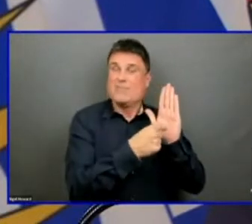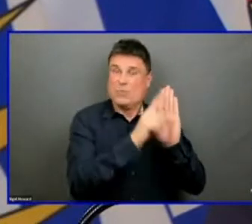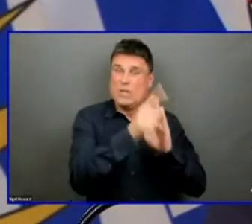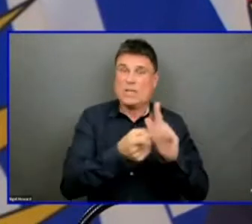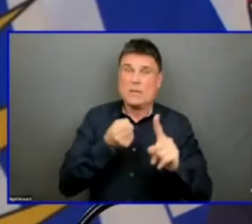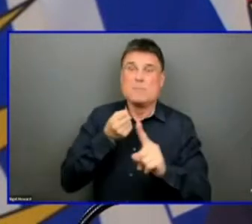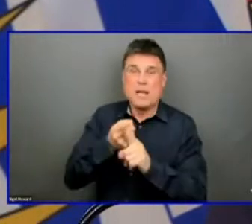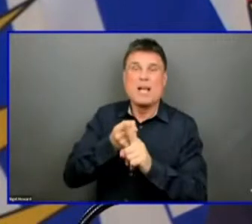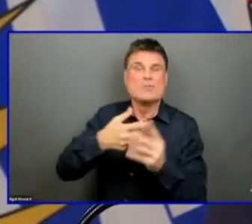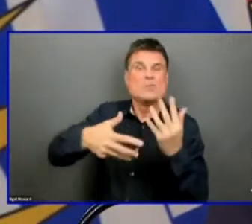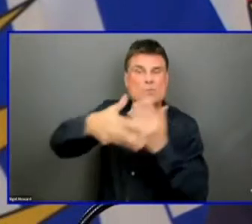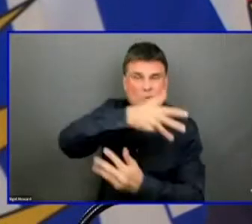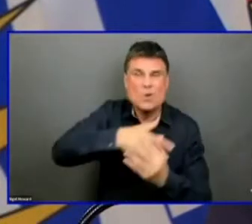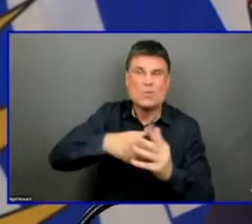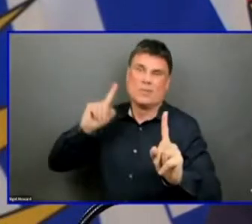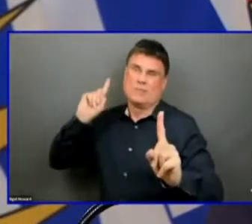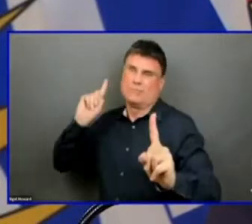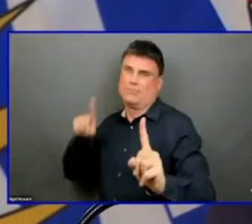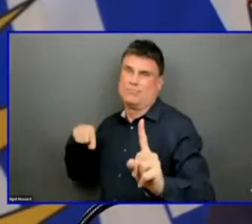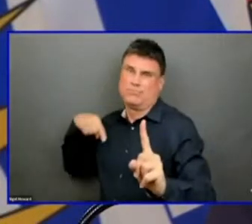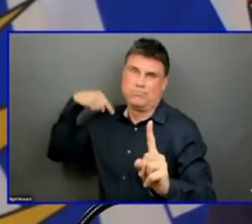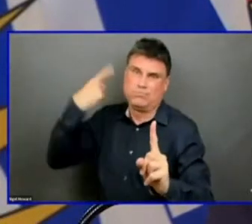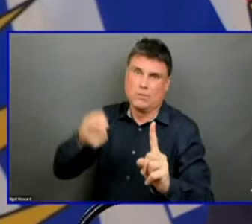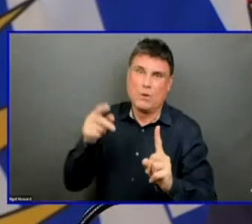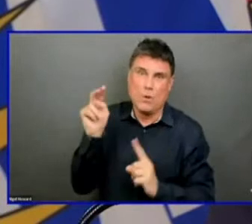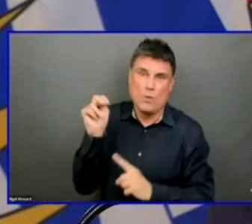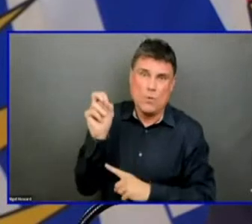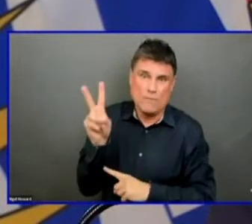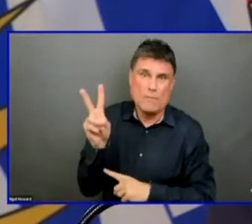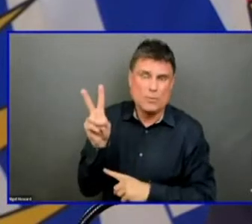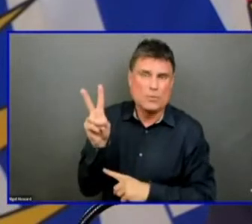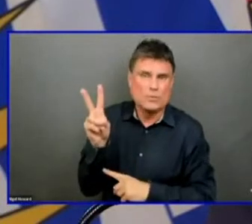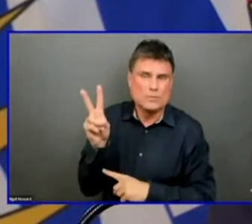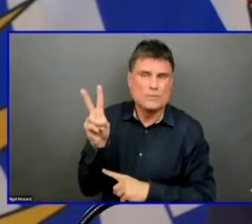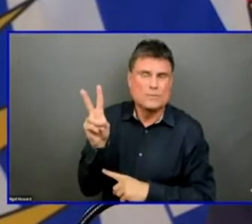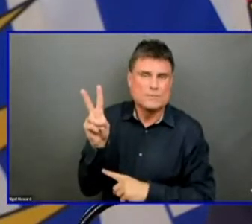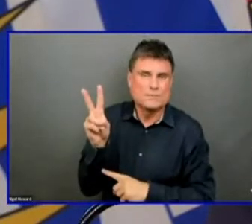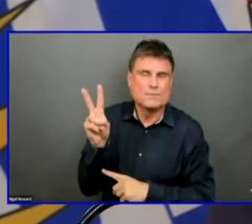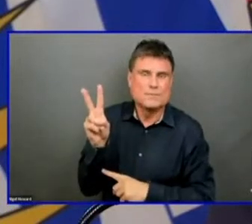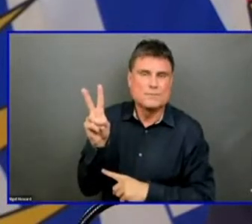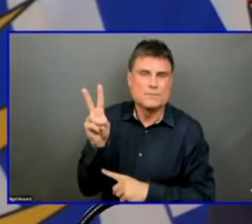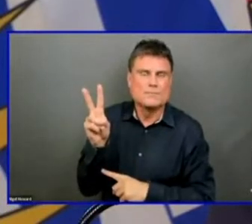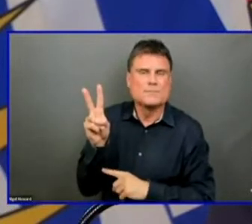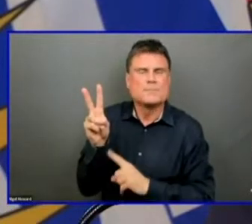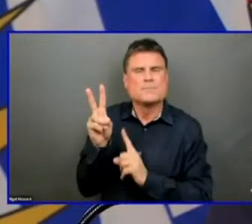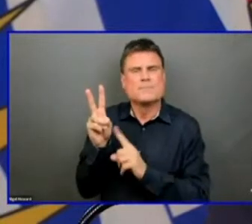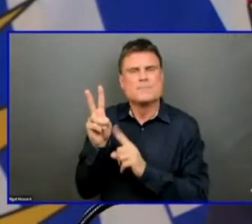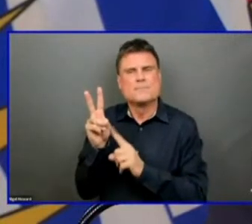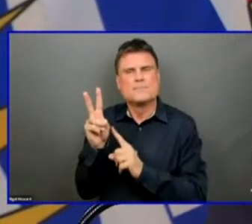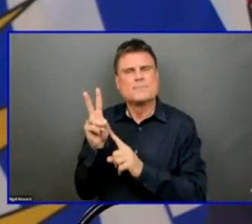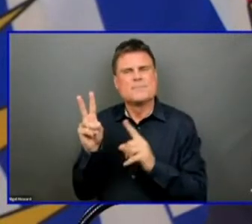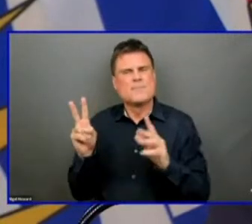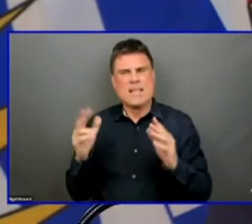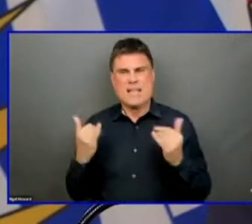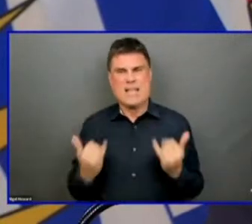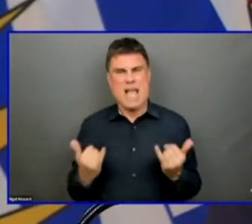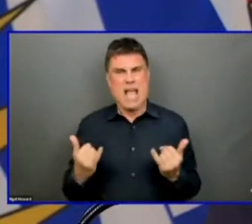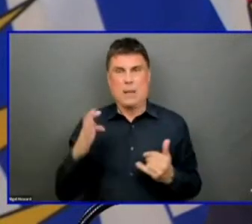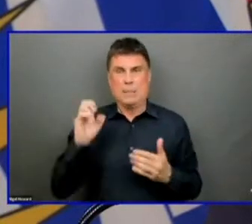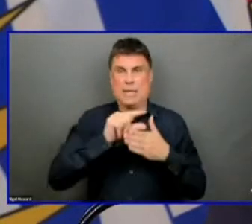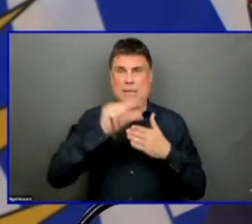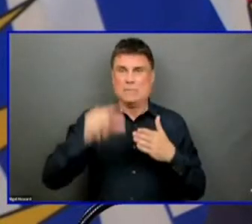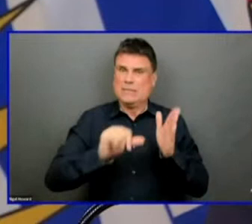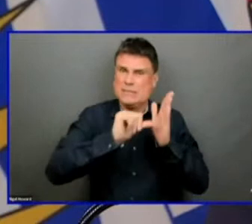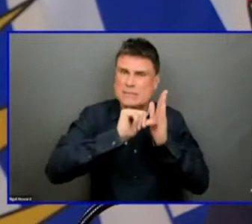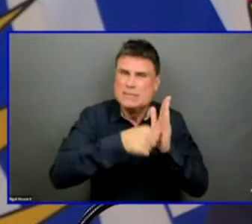are you and is the government doing to signal the importance to people when really